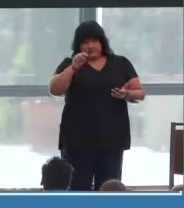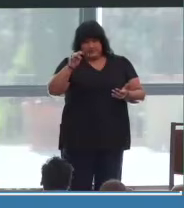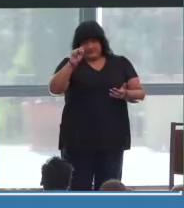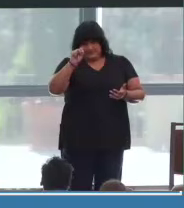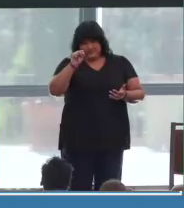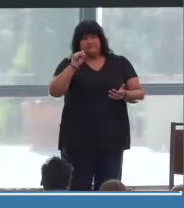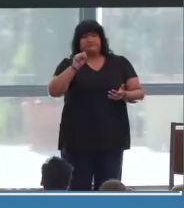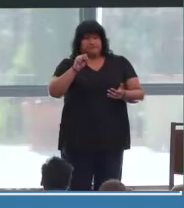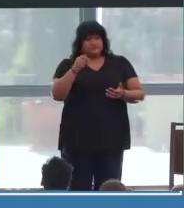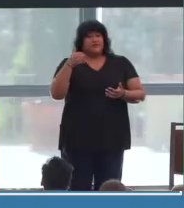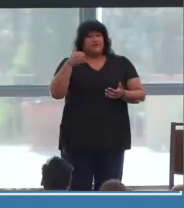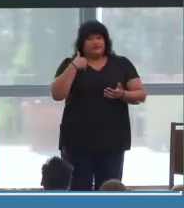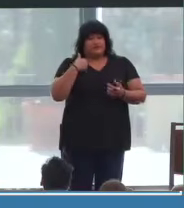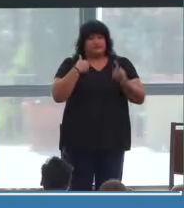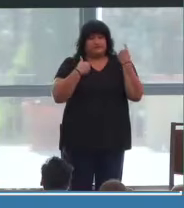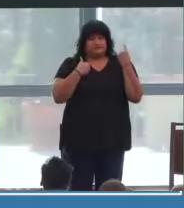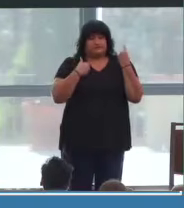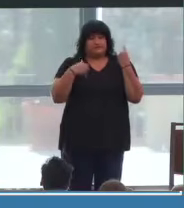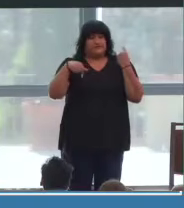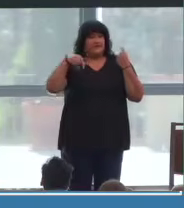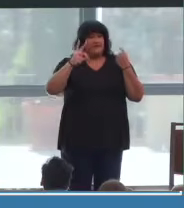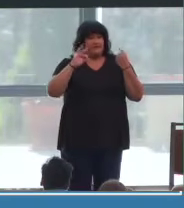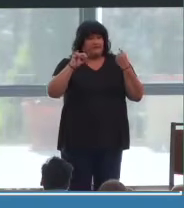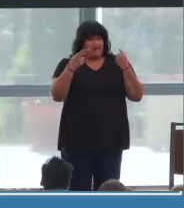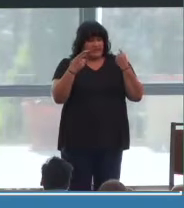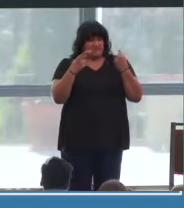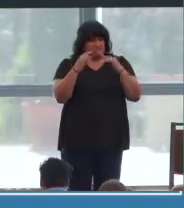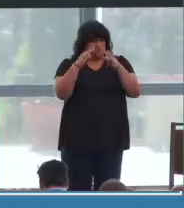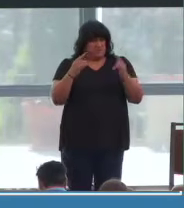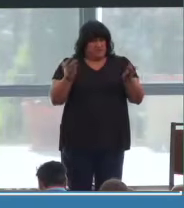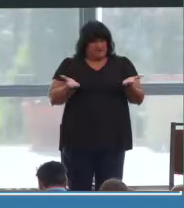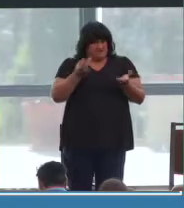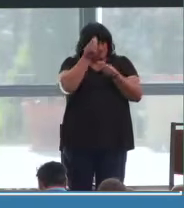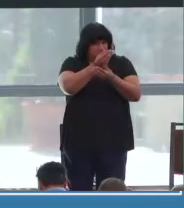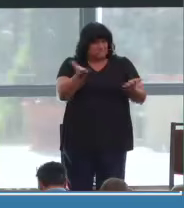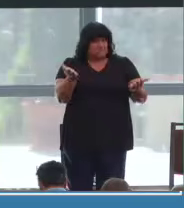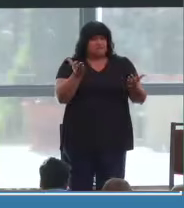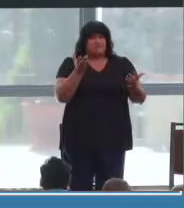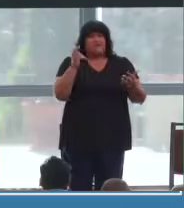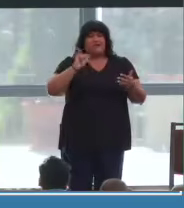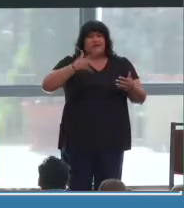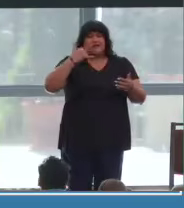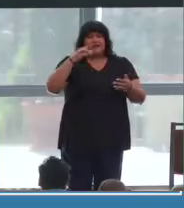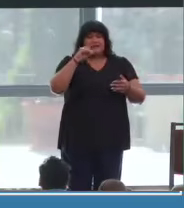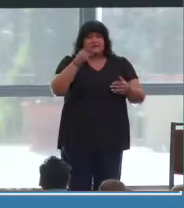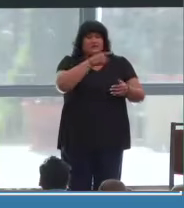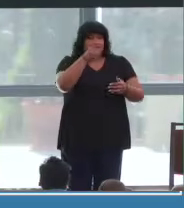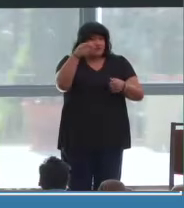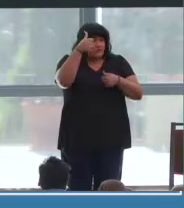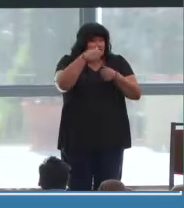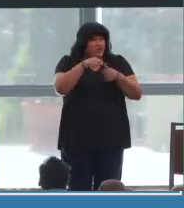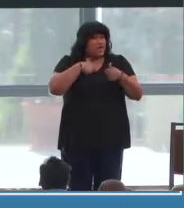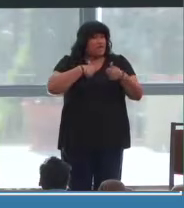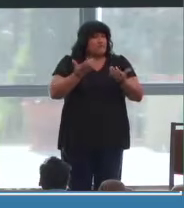booth here. And Fate is a California company that actually, I don't know how many of you Remember, there was a proposition